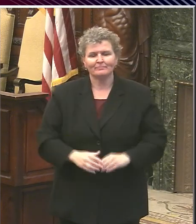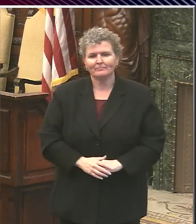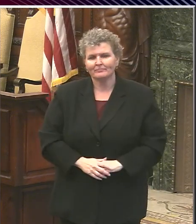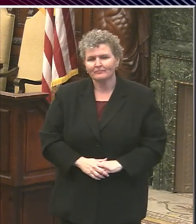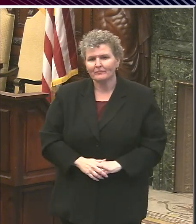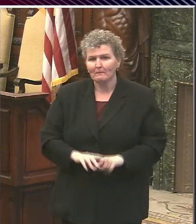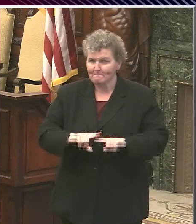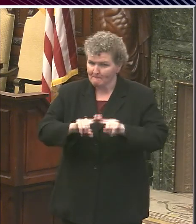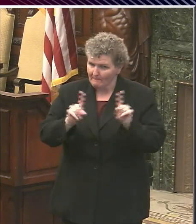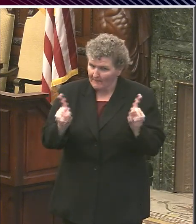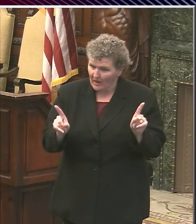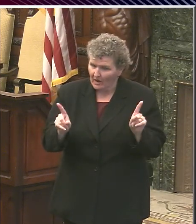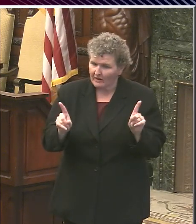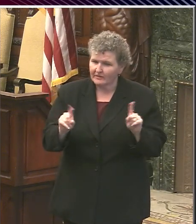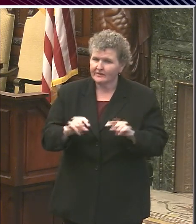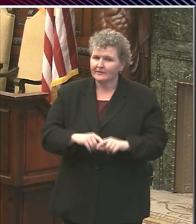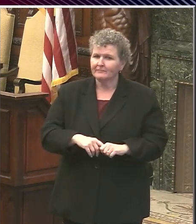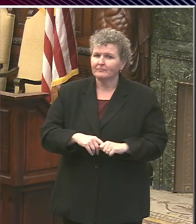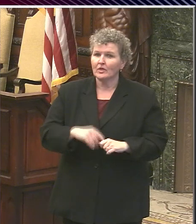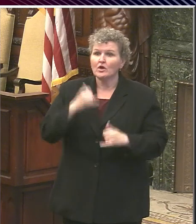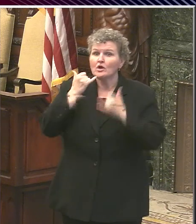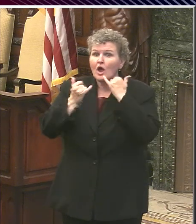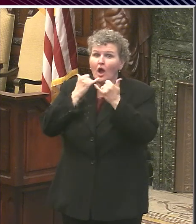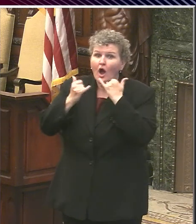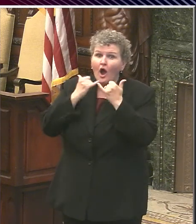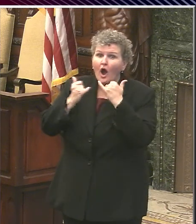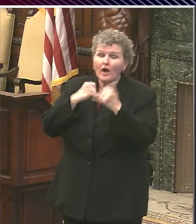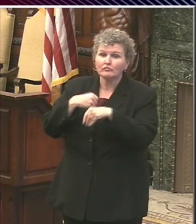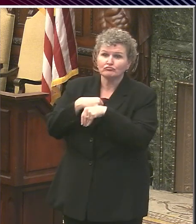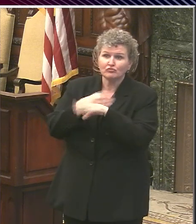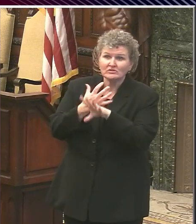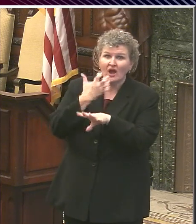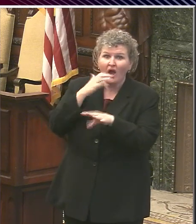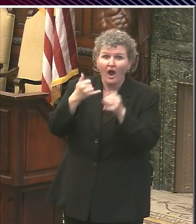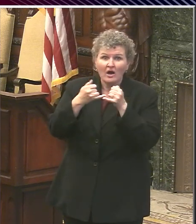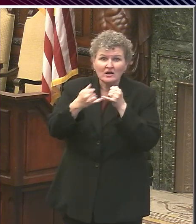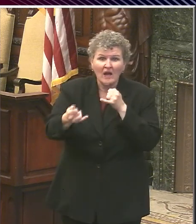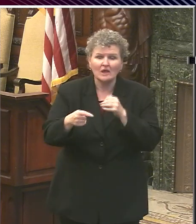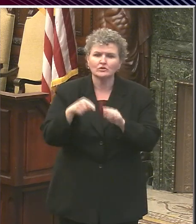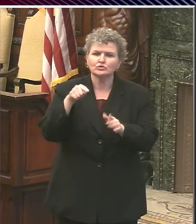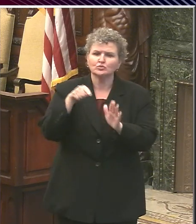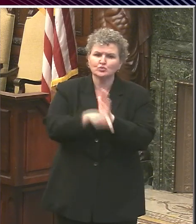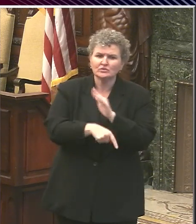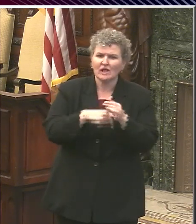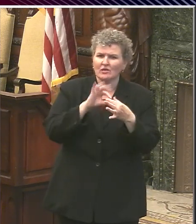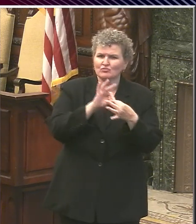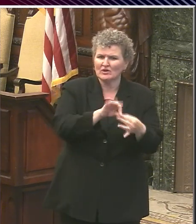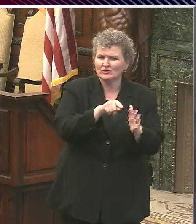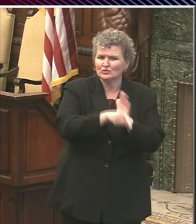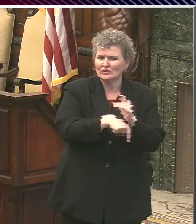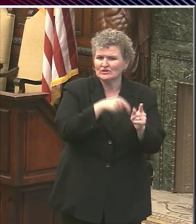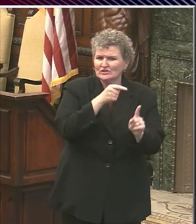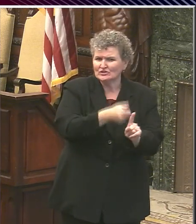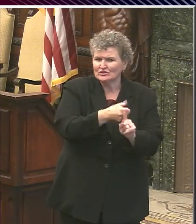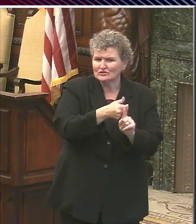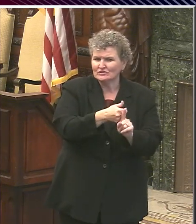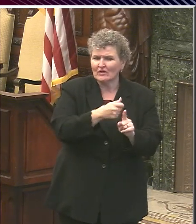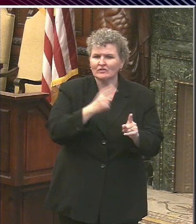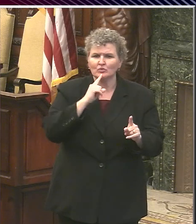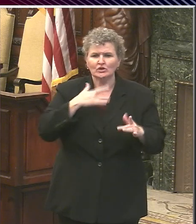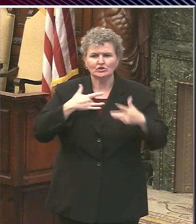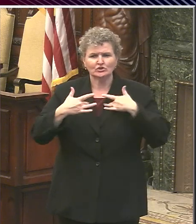But the calls to the Philadelphia Crisis Line and suicide-related ED visits are down, and that's concerning because you